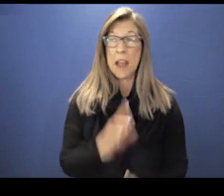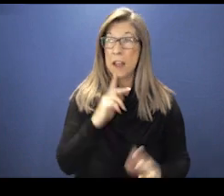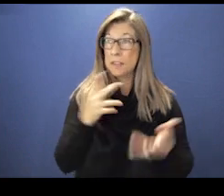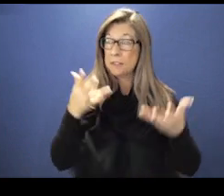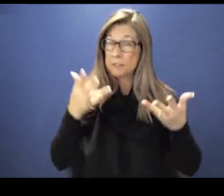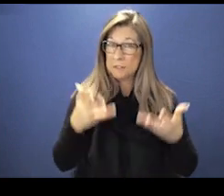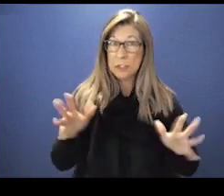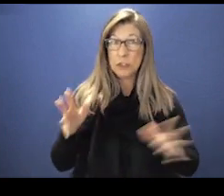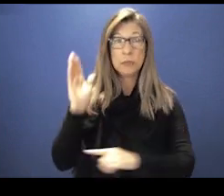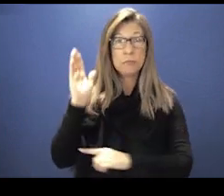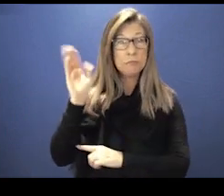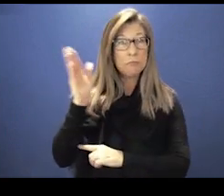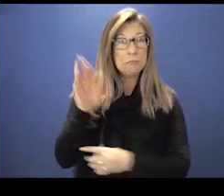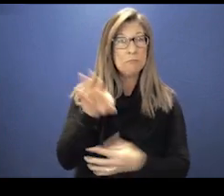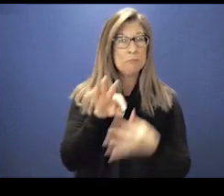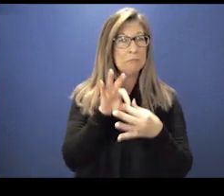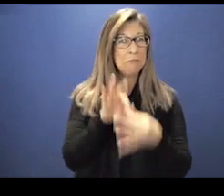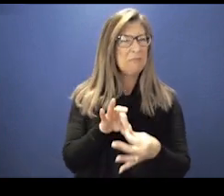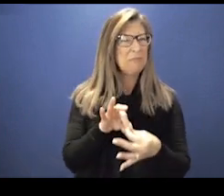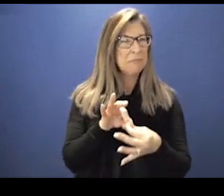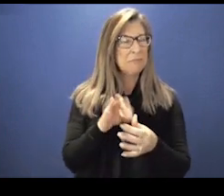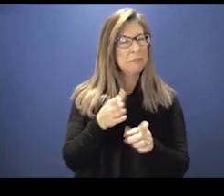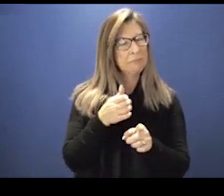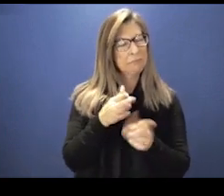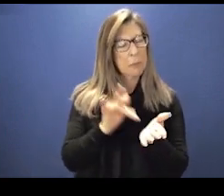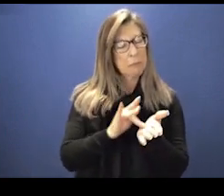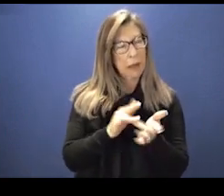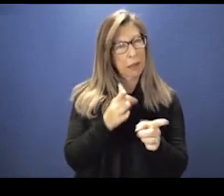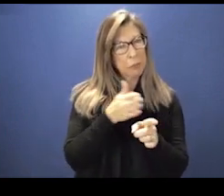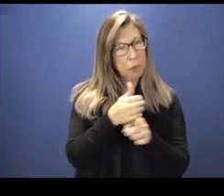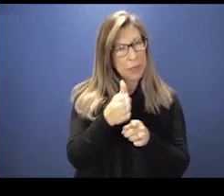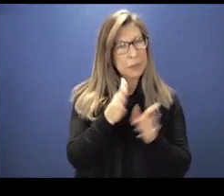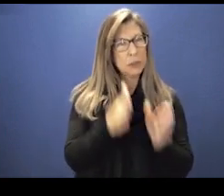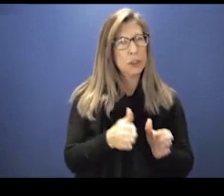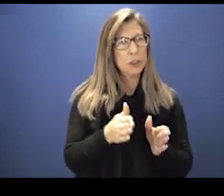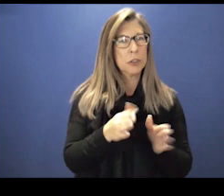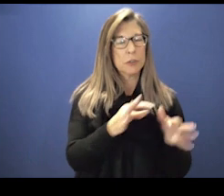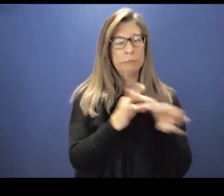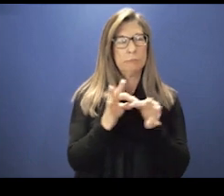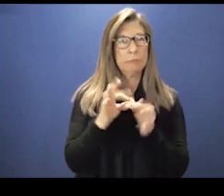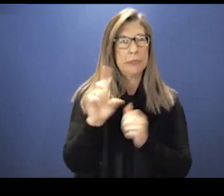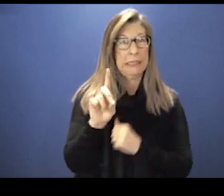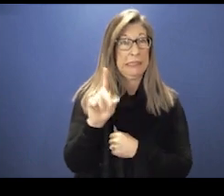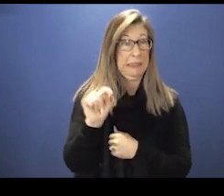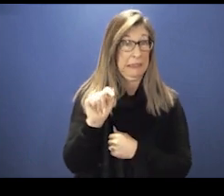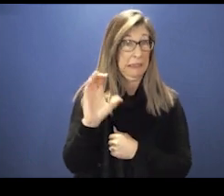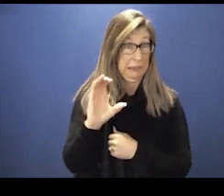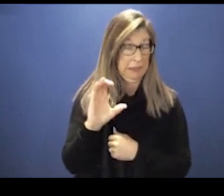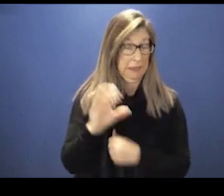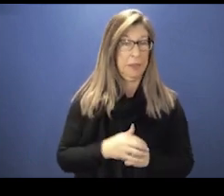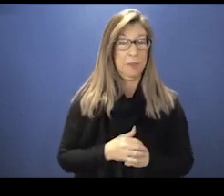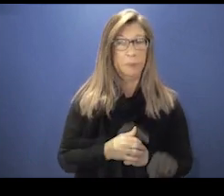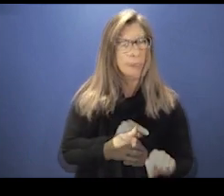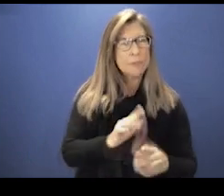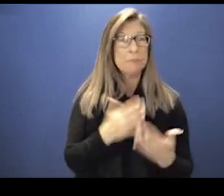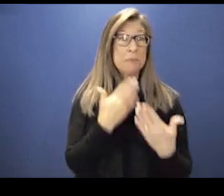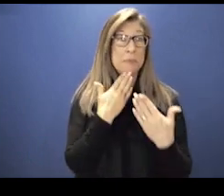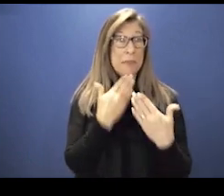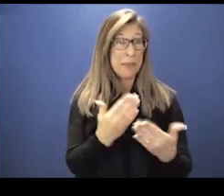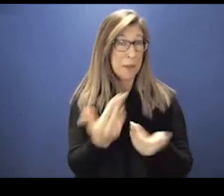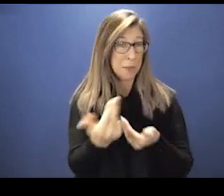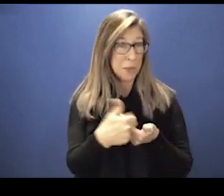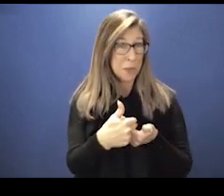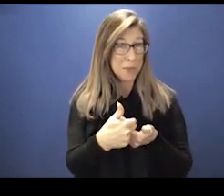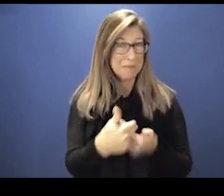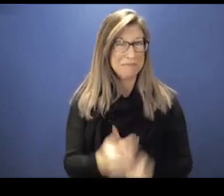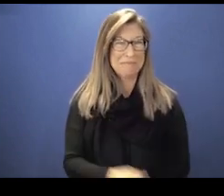This concludes the webinar for medical practitioners on the disability tax credit. Thank you for joining us today.